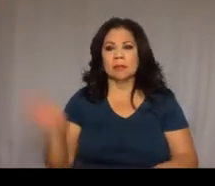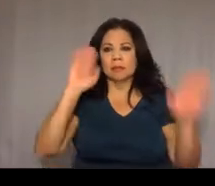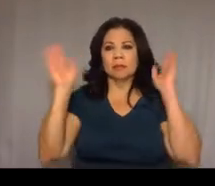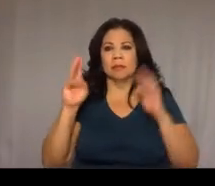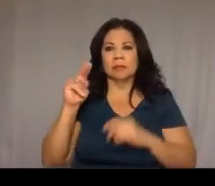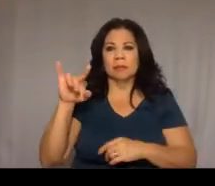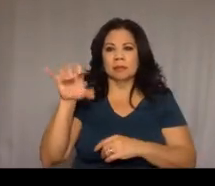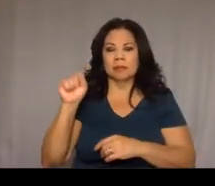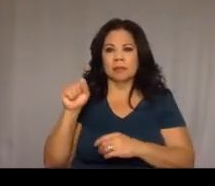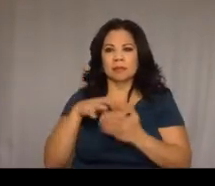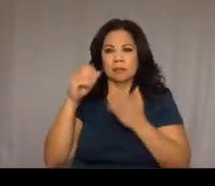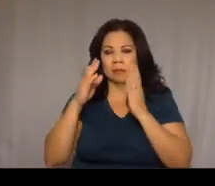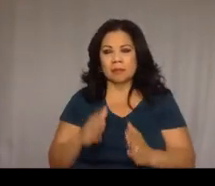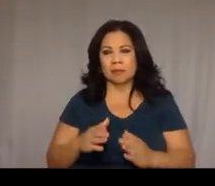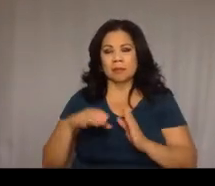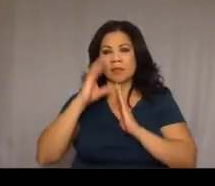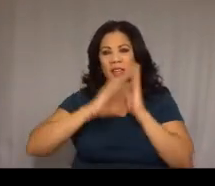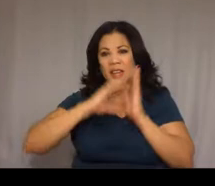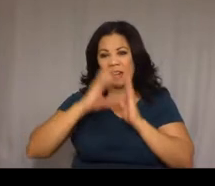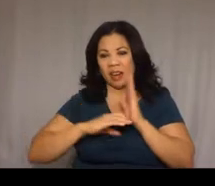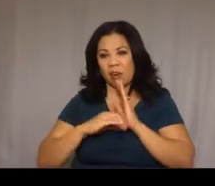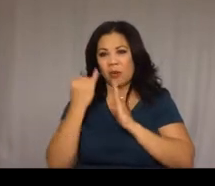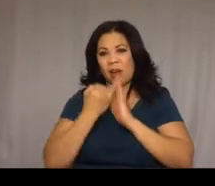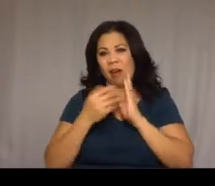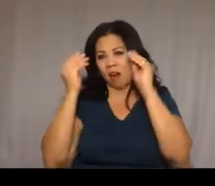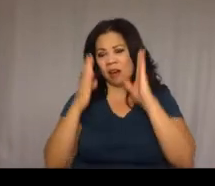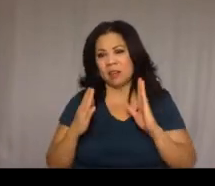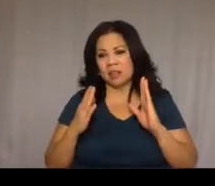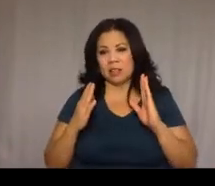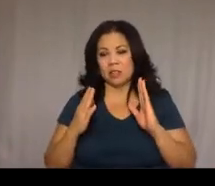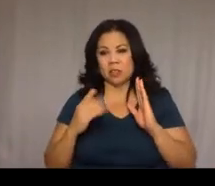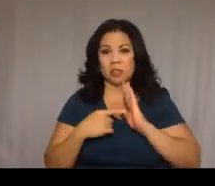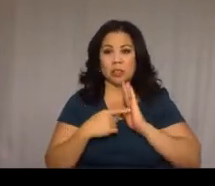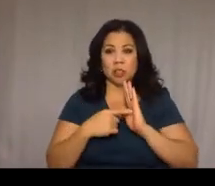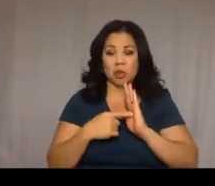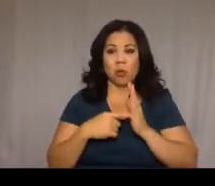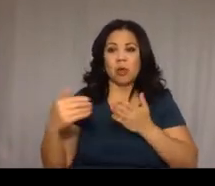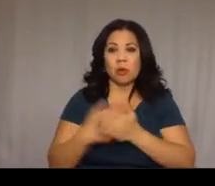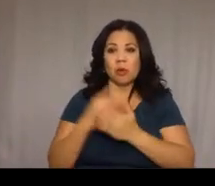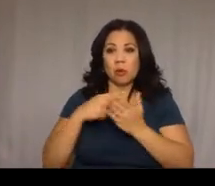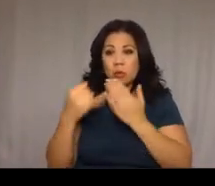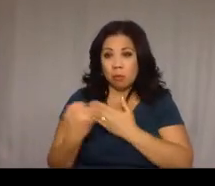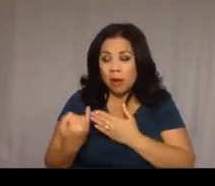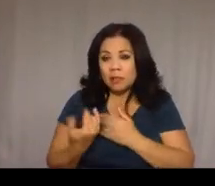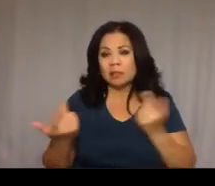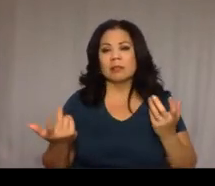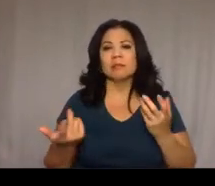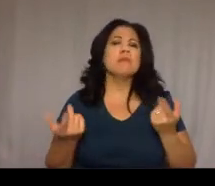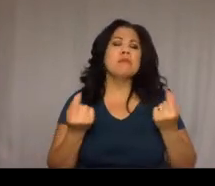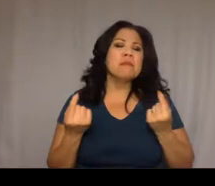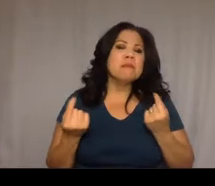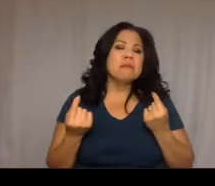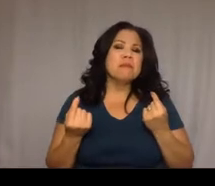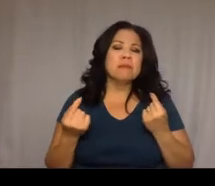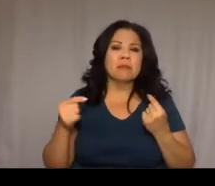Hi Miles Mustangs, it's Carolyn, your art lady, coming to you this week with another project. So here's what we're doing for